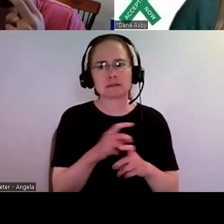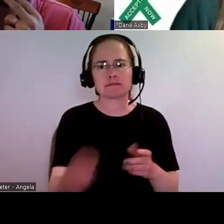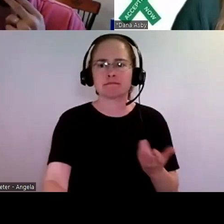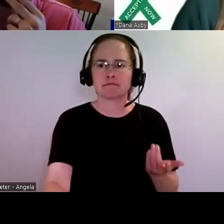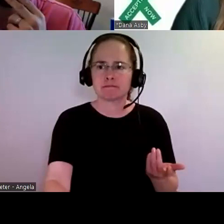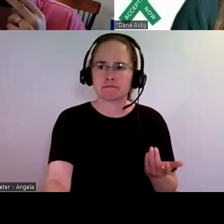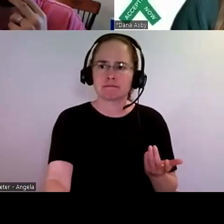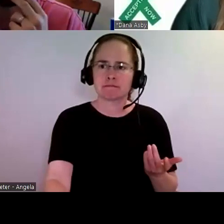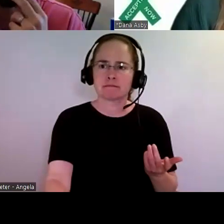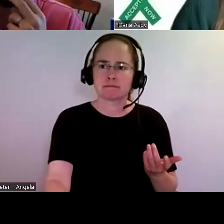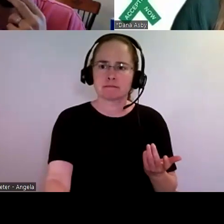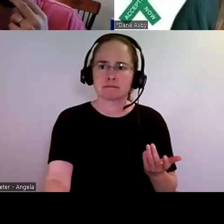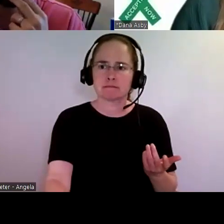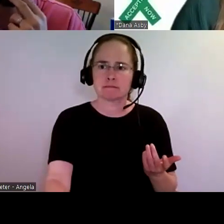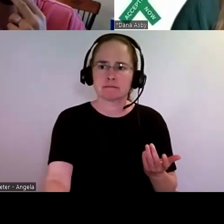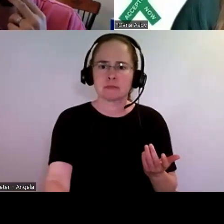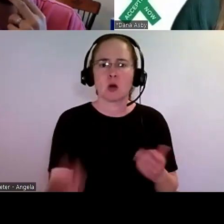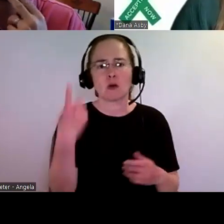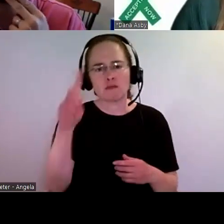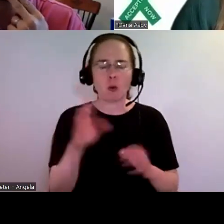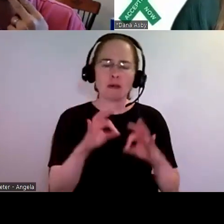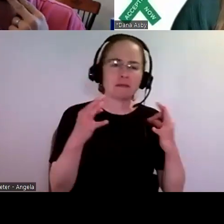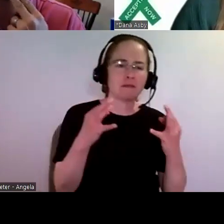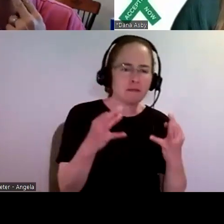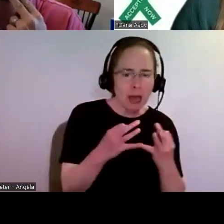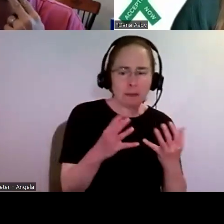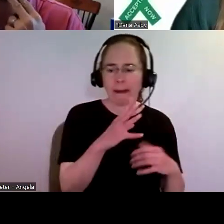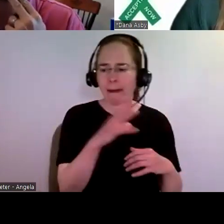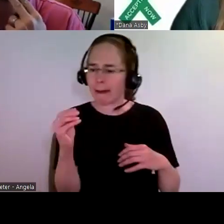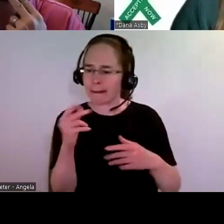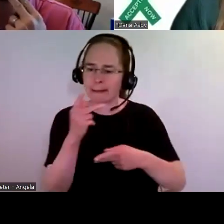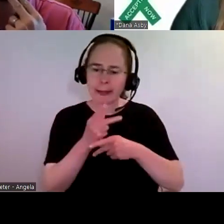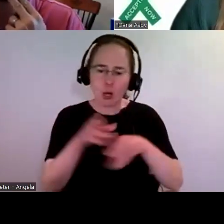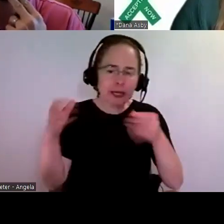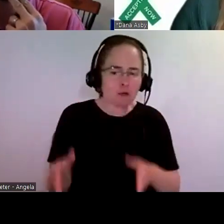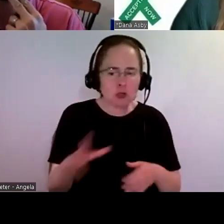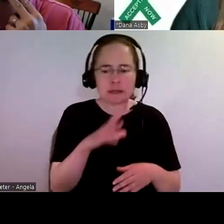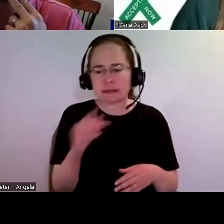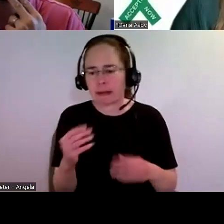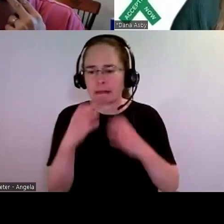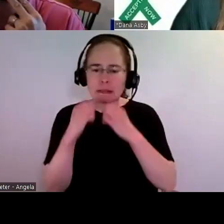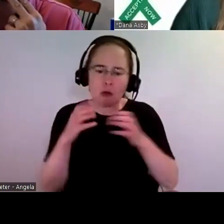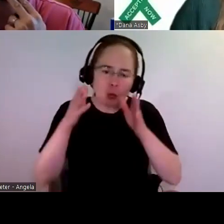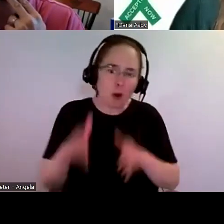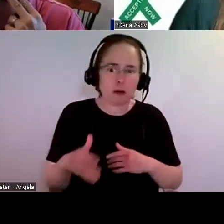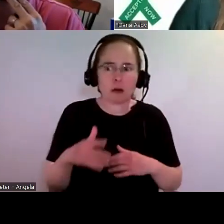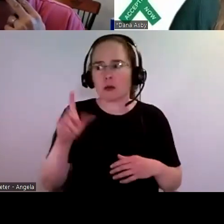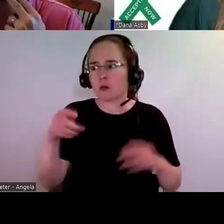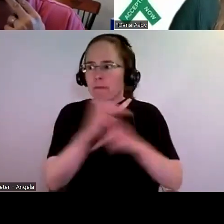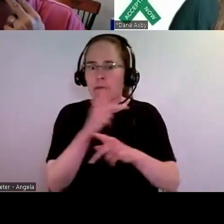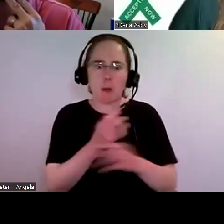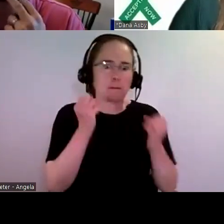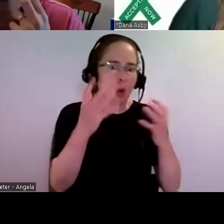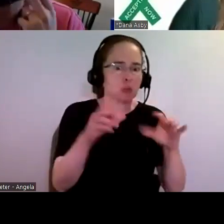as well as for the parents and caregivers, because you are definitely going to have to navigate multiple systems of care for your